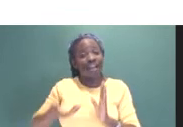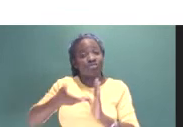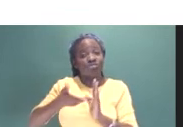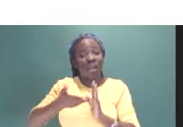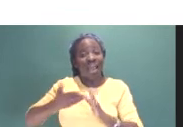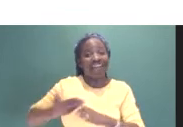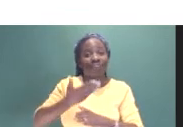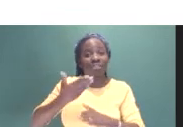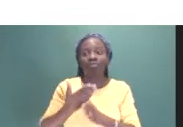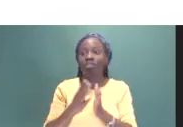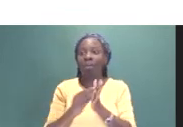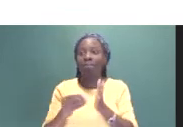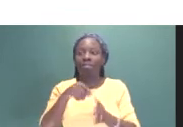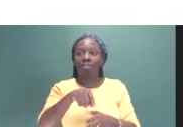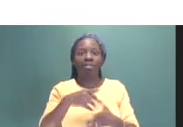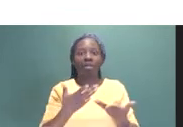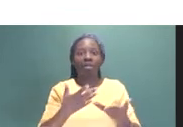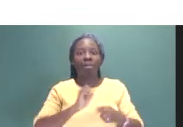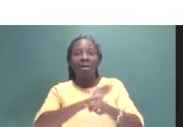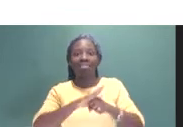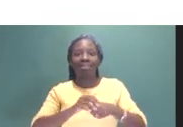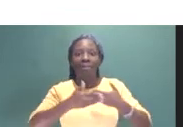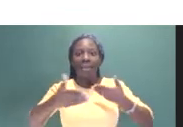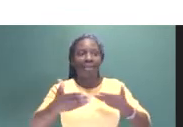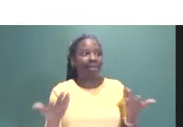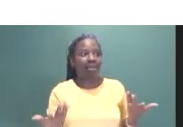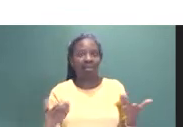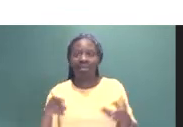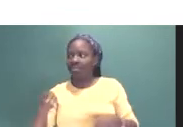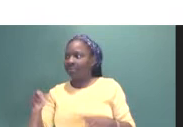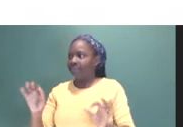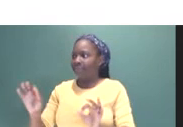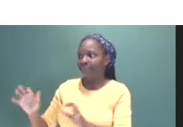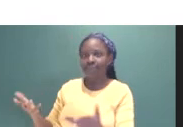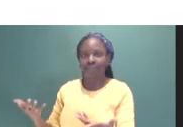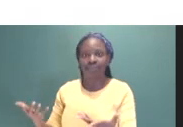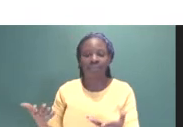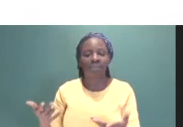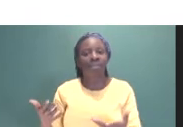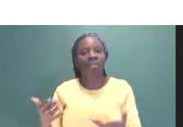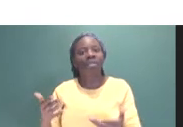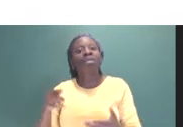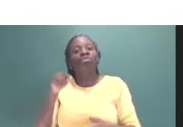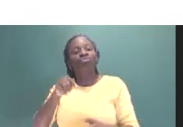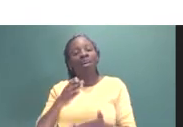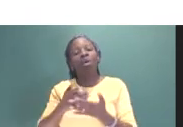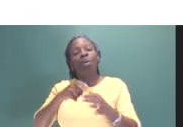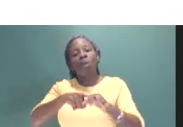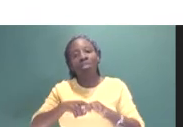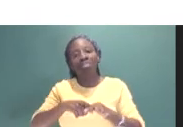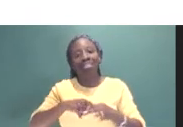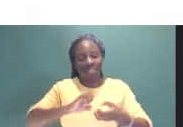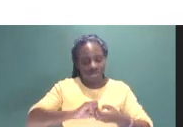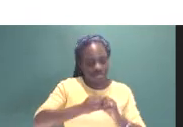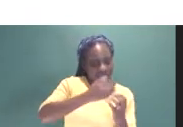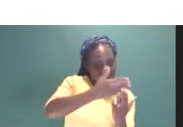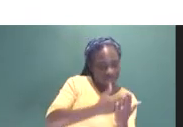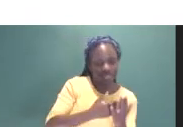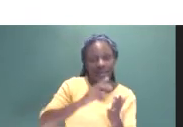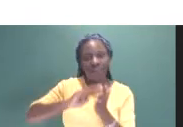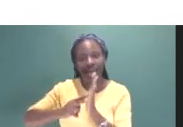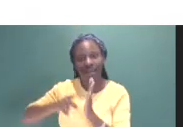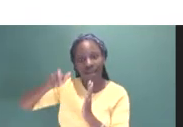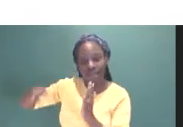to a crisis like the pandemic was definitely missing. So there are some implications for policymakers and planners, that